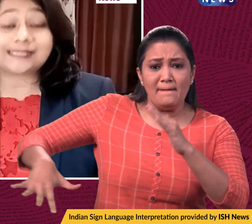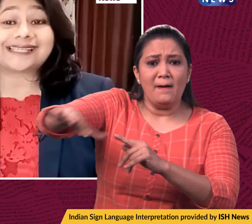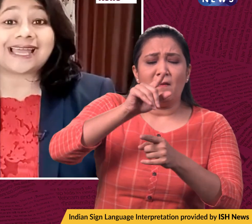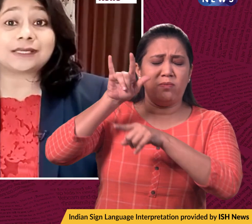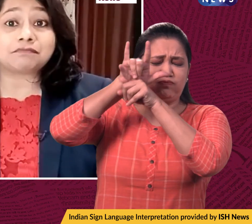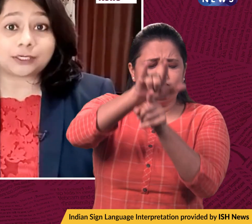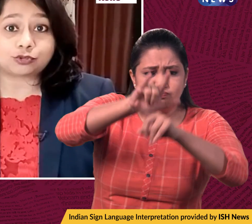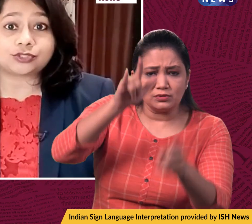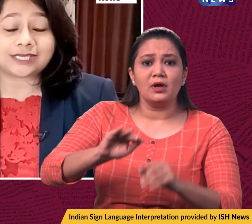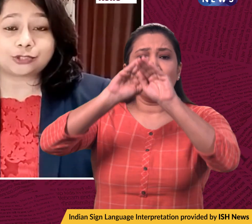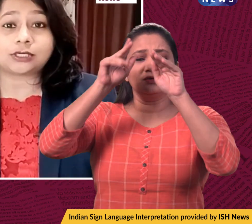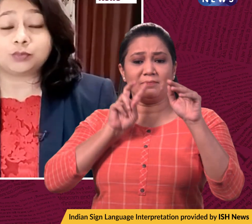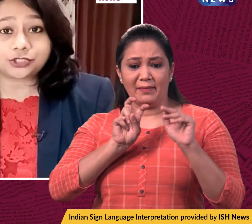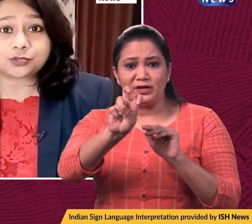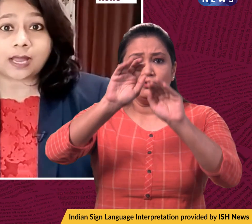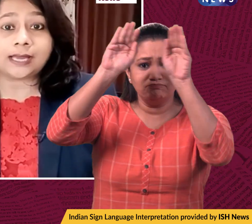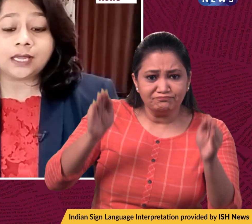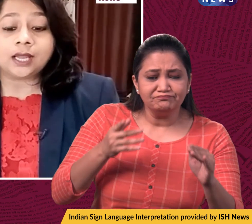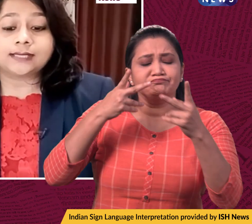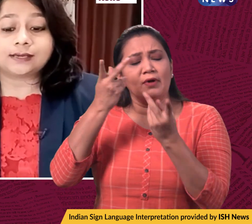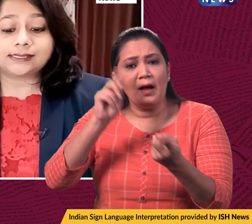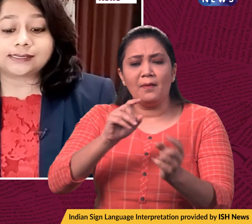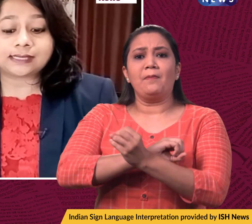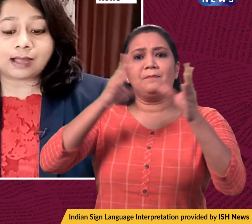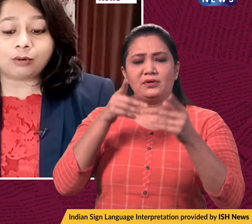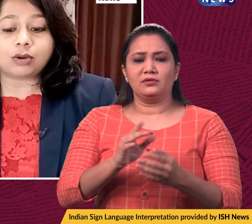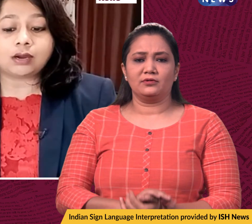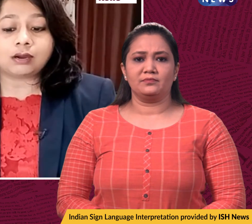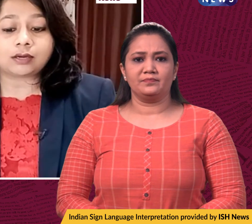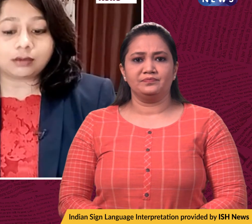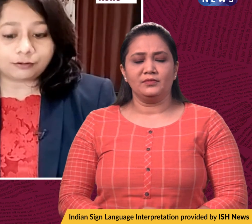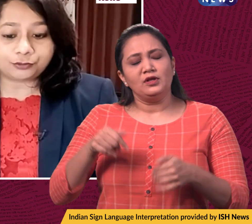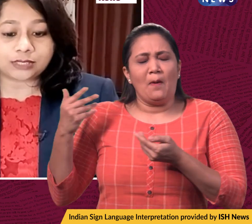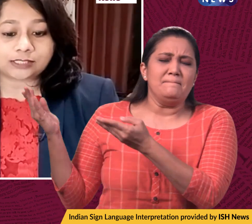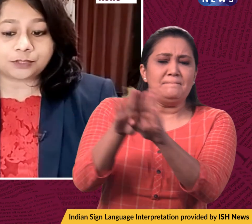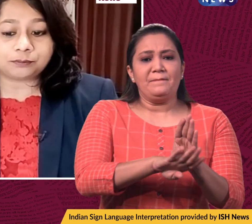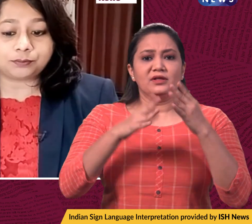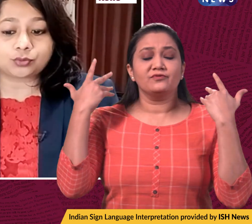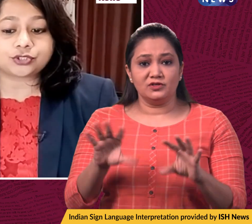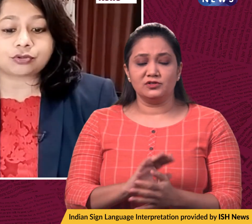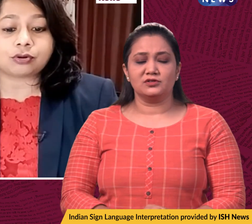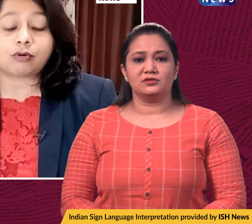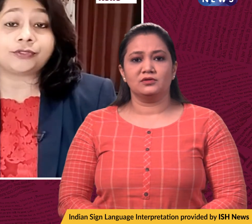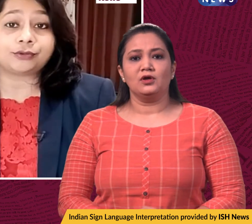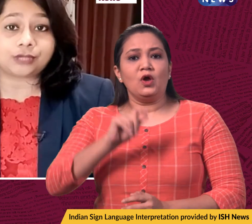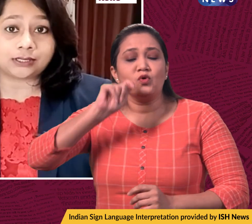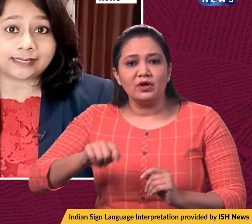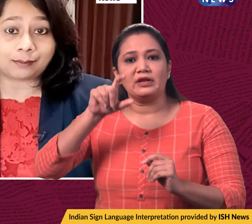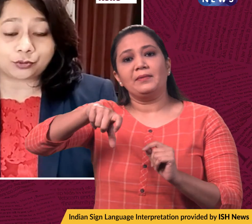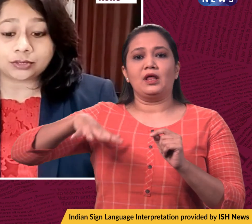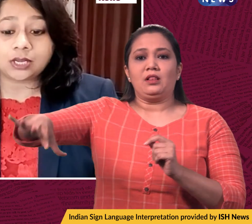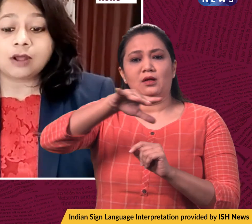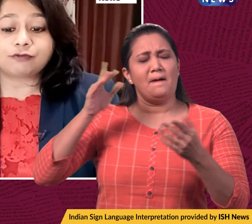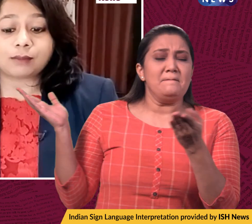residential buildings and a metro station, and which is why there is now a curfew that's been imposed on the